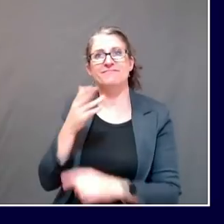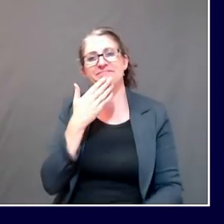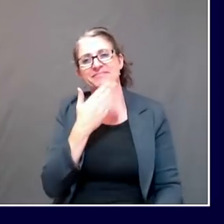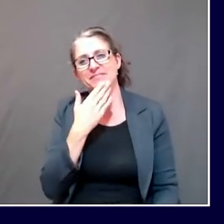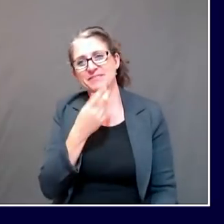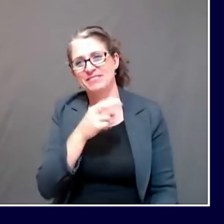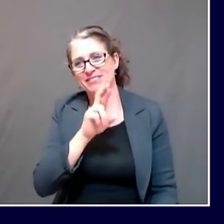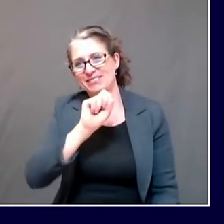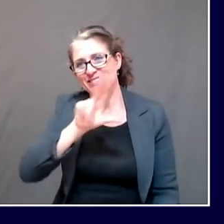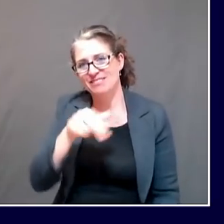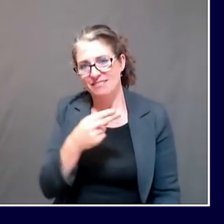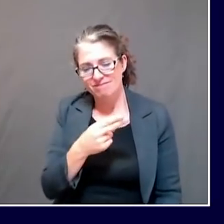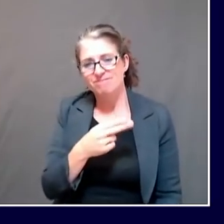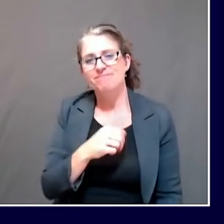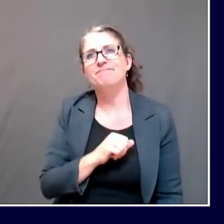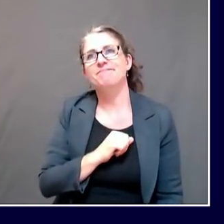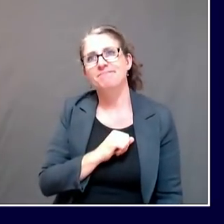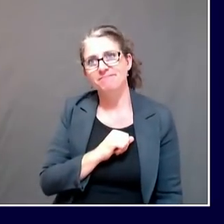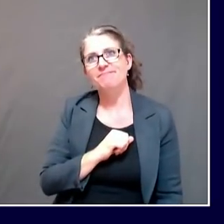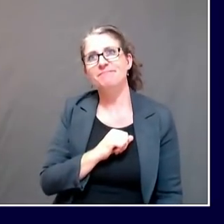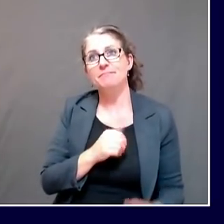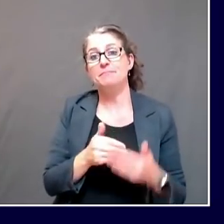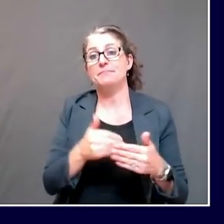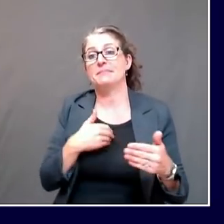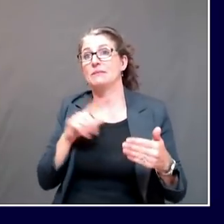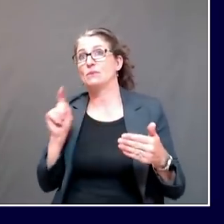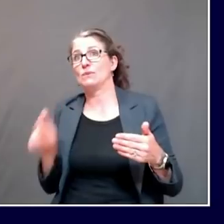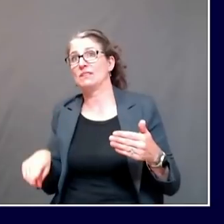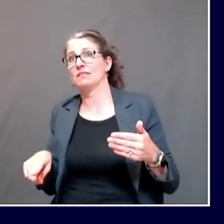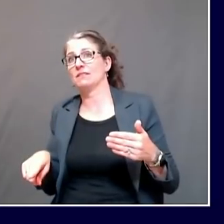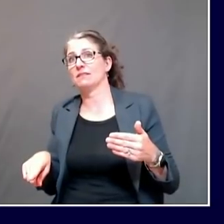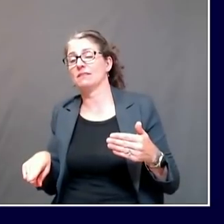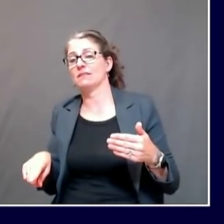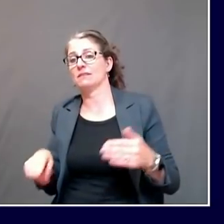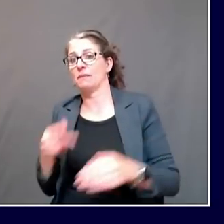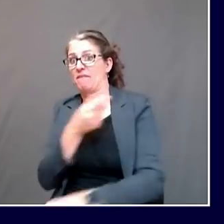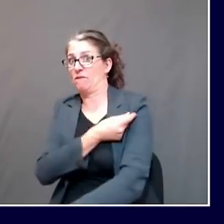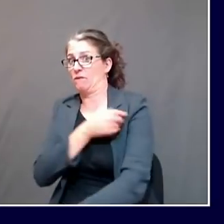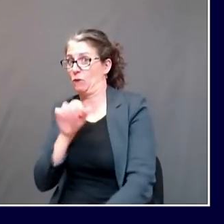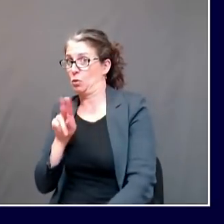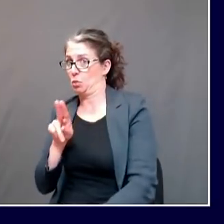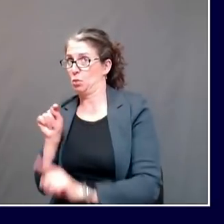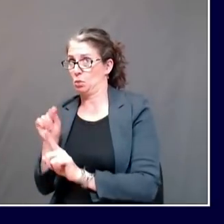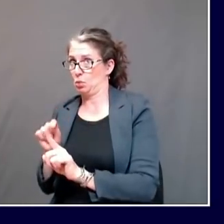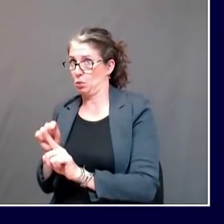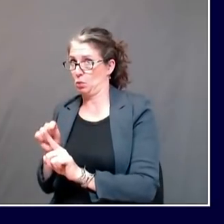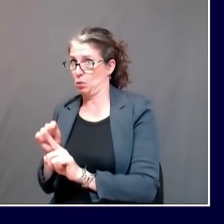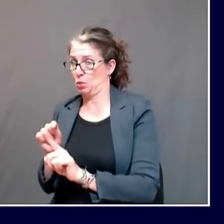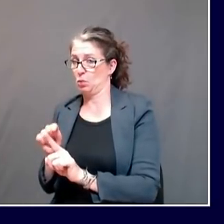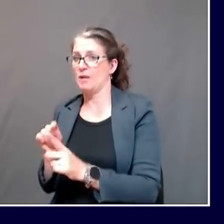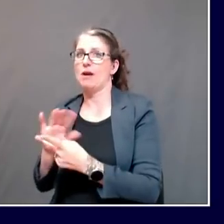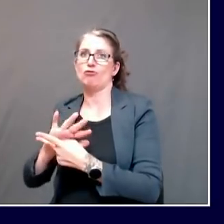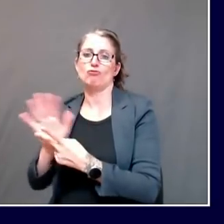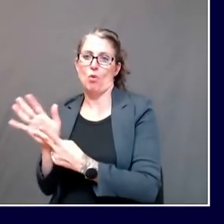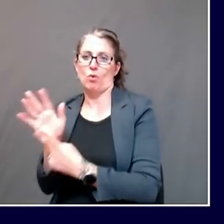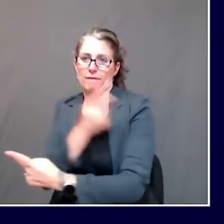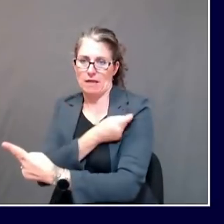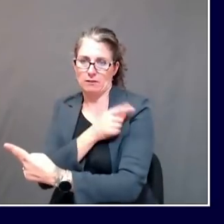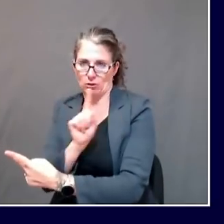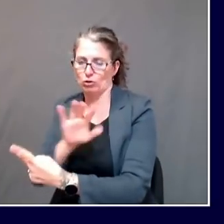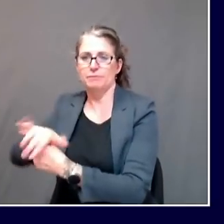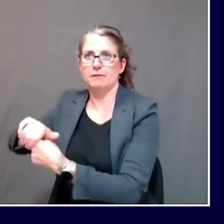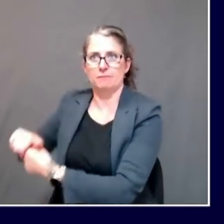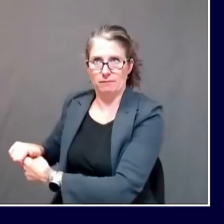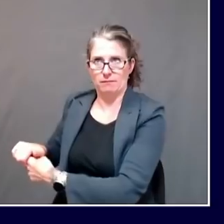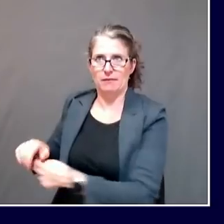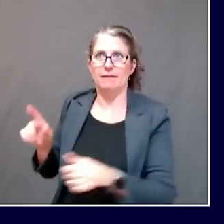are related to the flu shot, the vaccine, I just want to be sure I understand you correctly that the Calvary Church numbers are